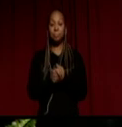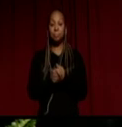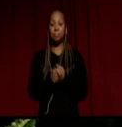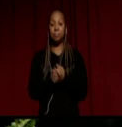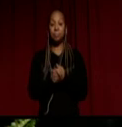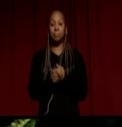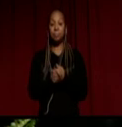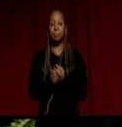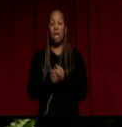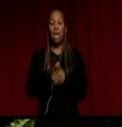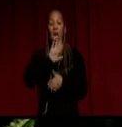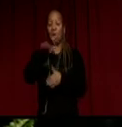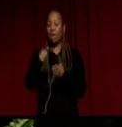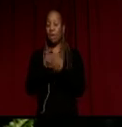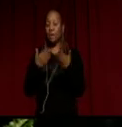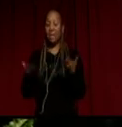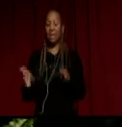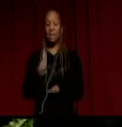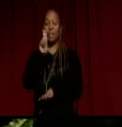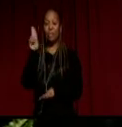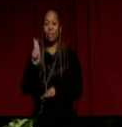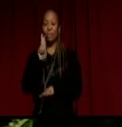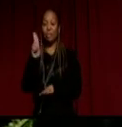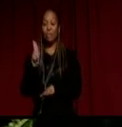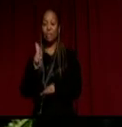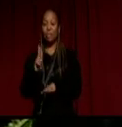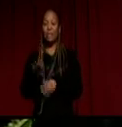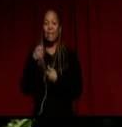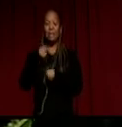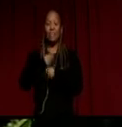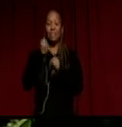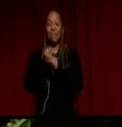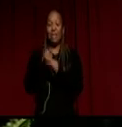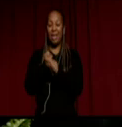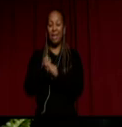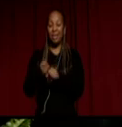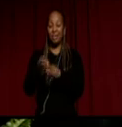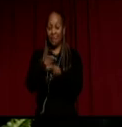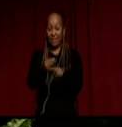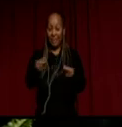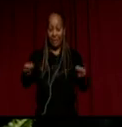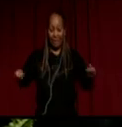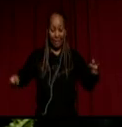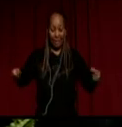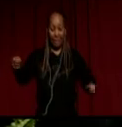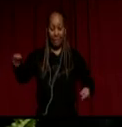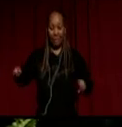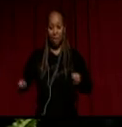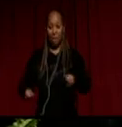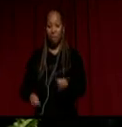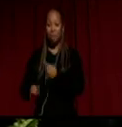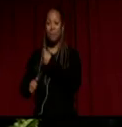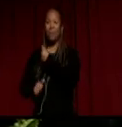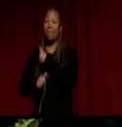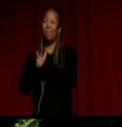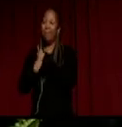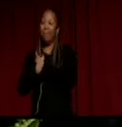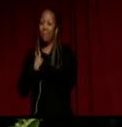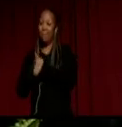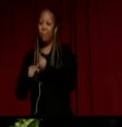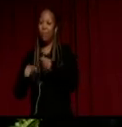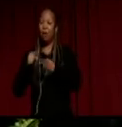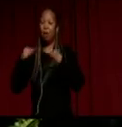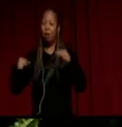The pesticides that are being used, the genetic modification of these seeds that allow them to be more hardy. These are things